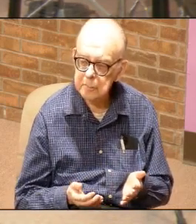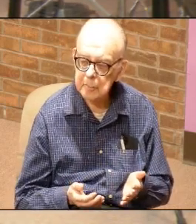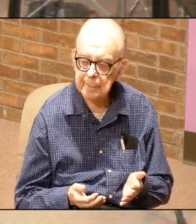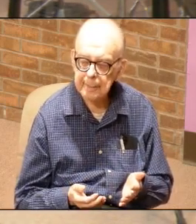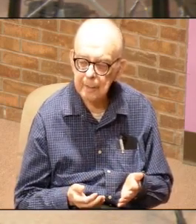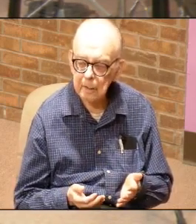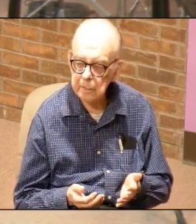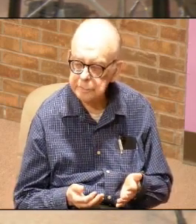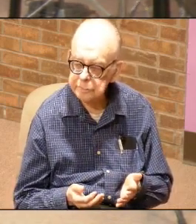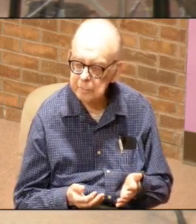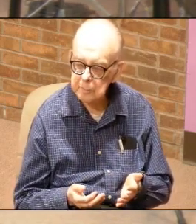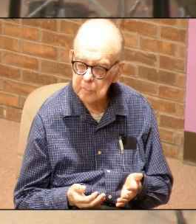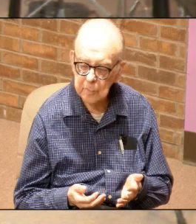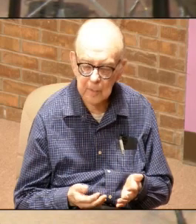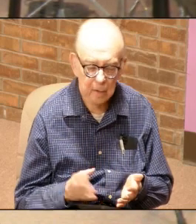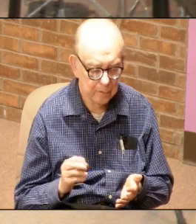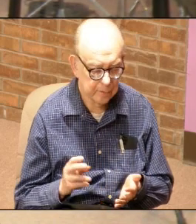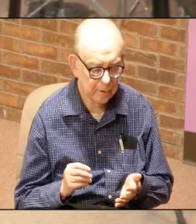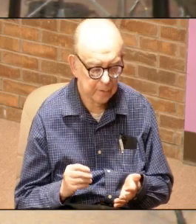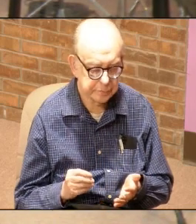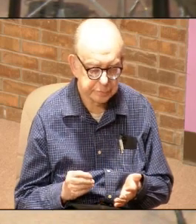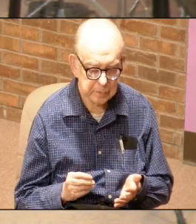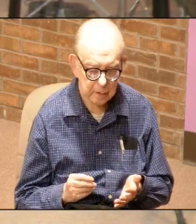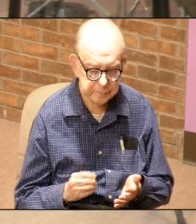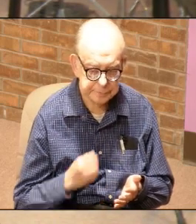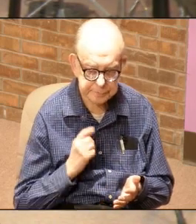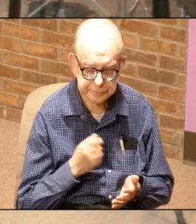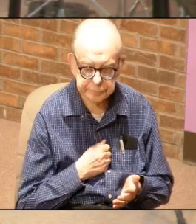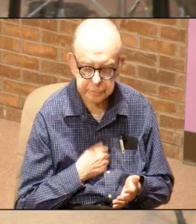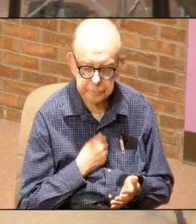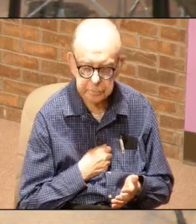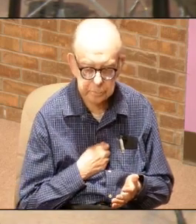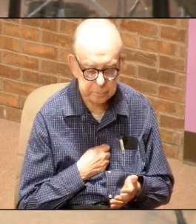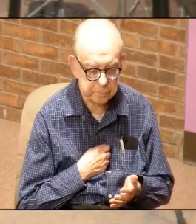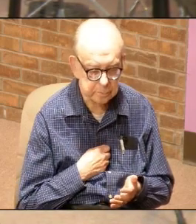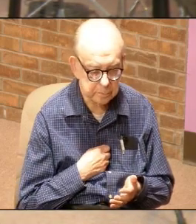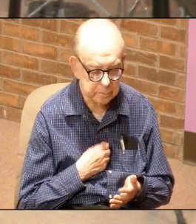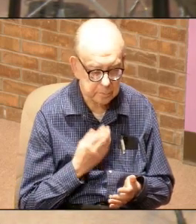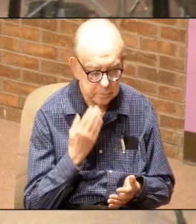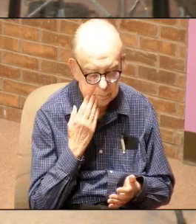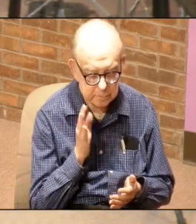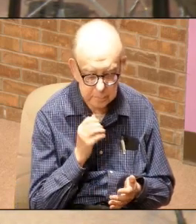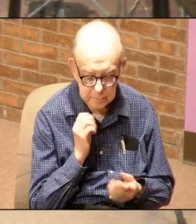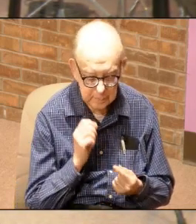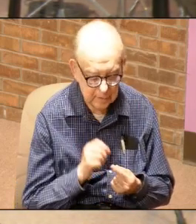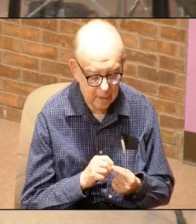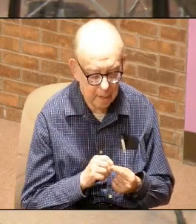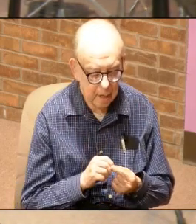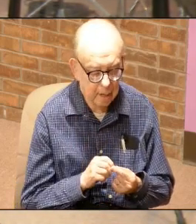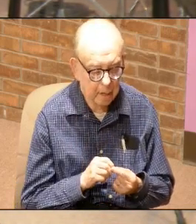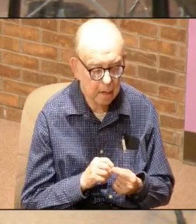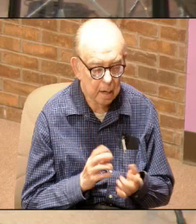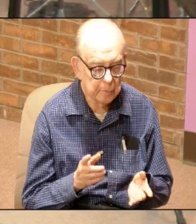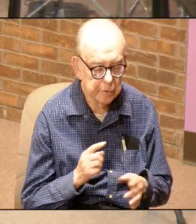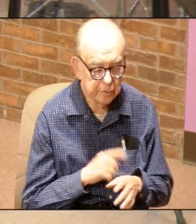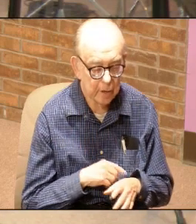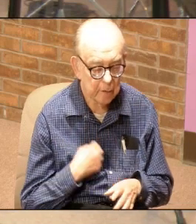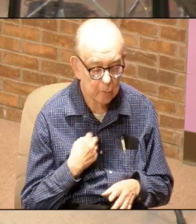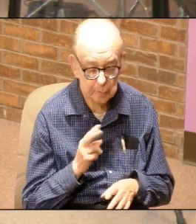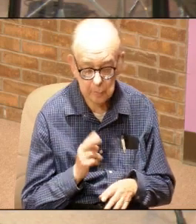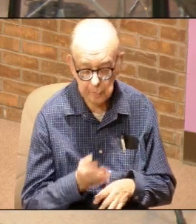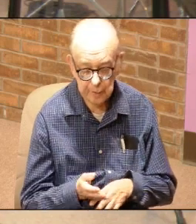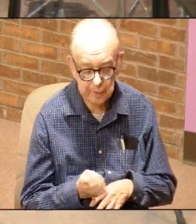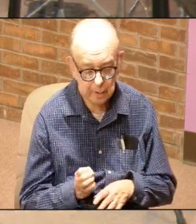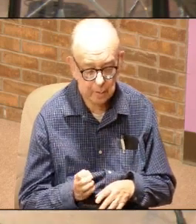efficiency. No, I'm sorry. I don't know exactly how much time we're going to spend there.